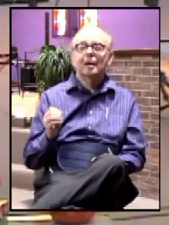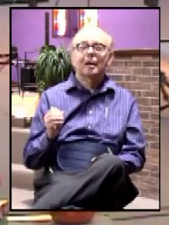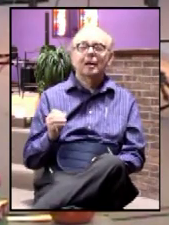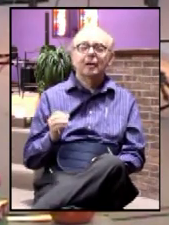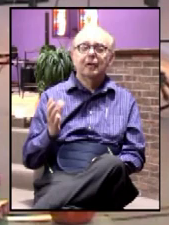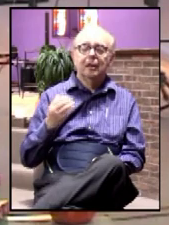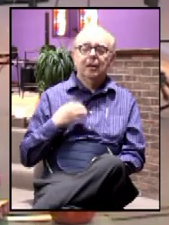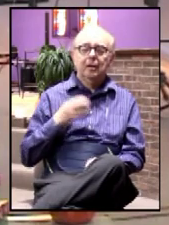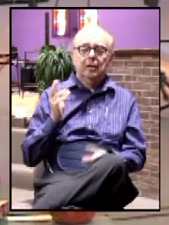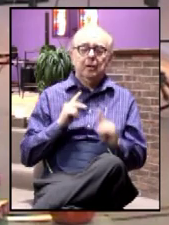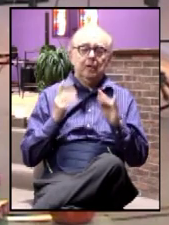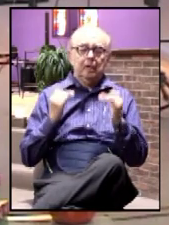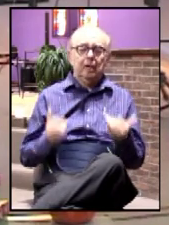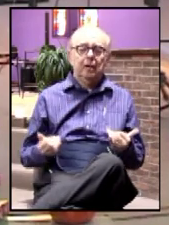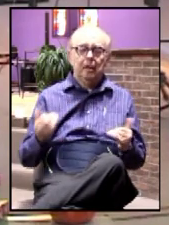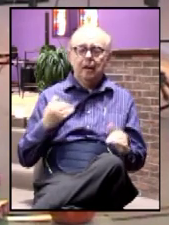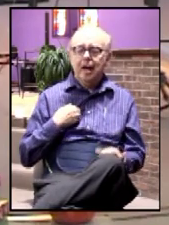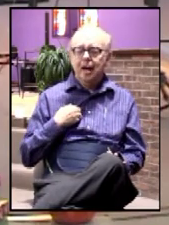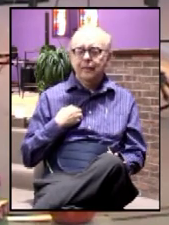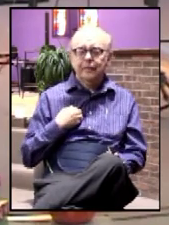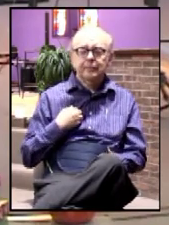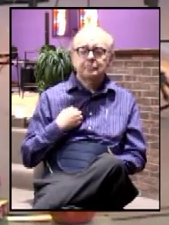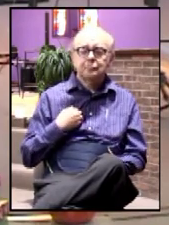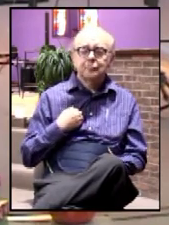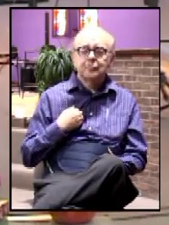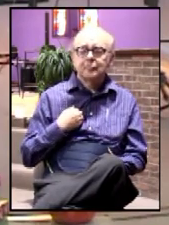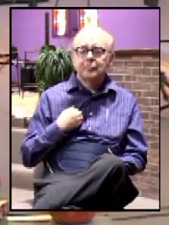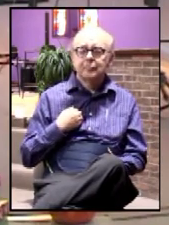And you have people now who have these